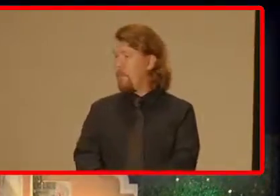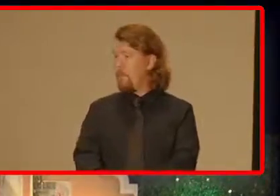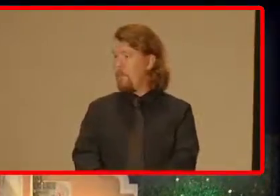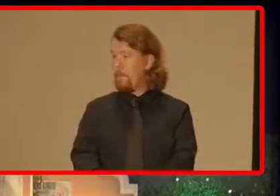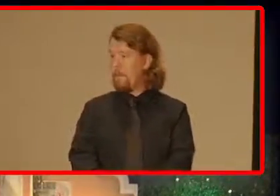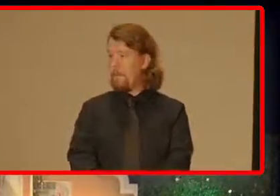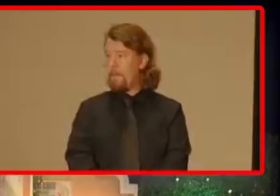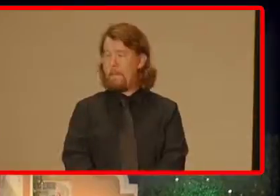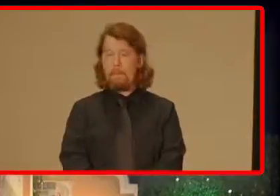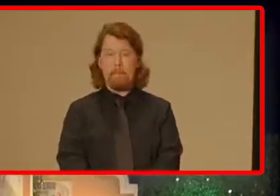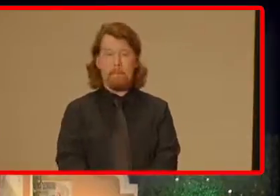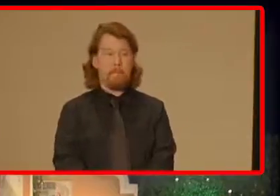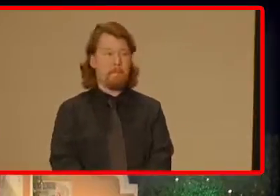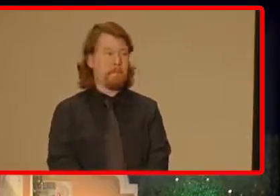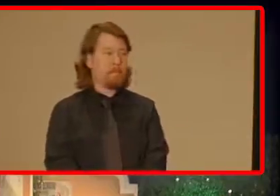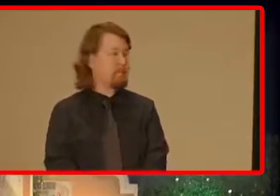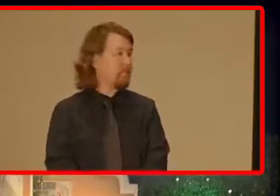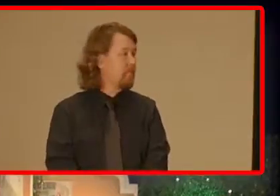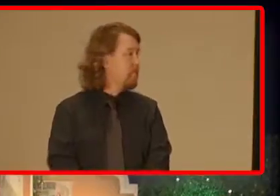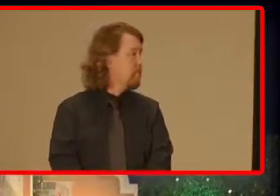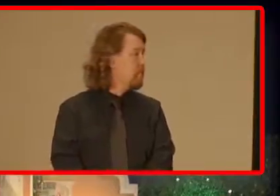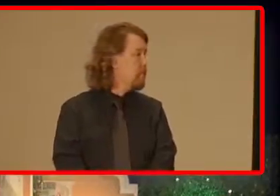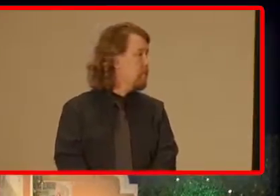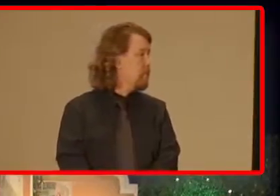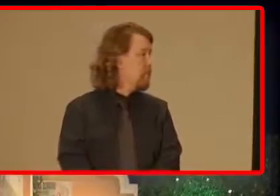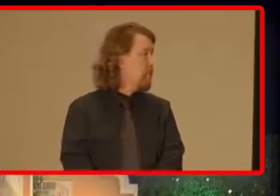No, we're not doing that today.